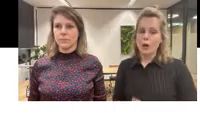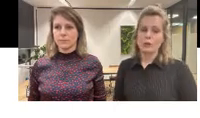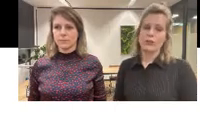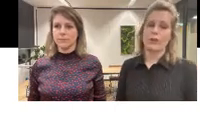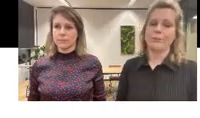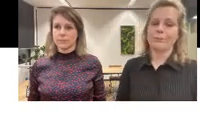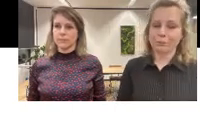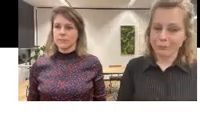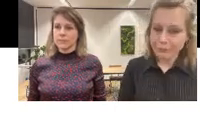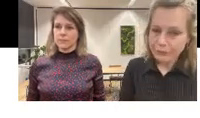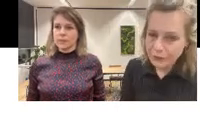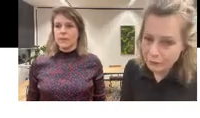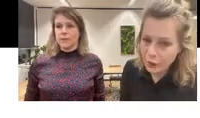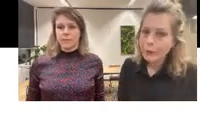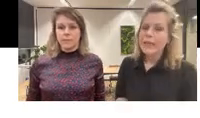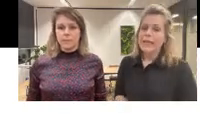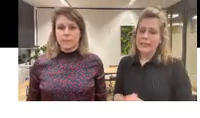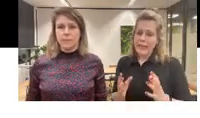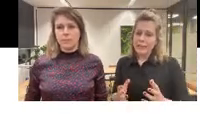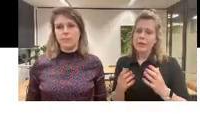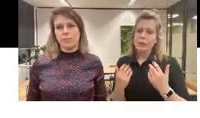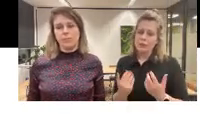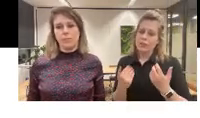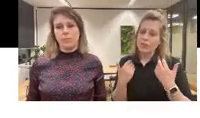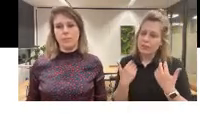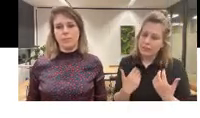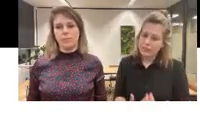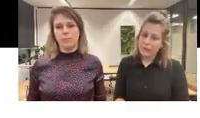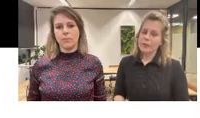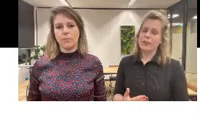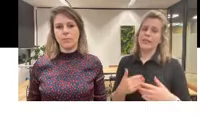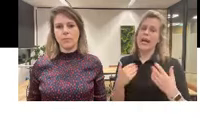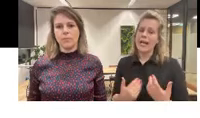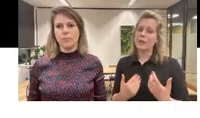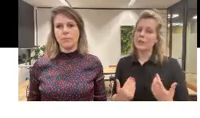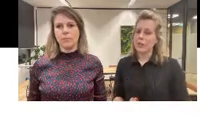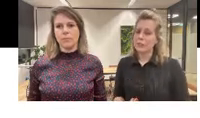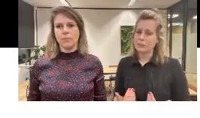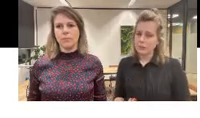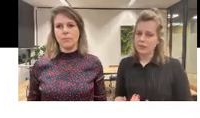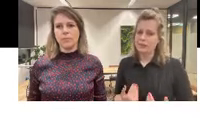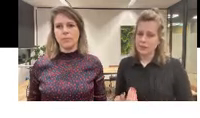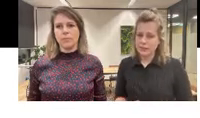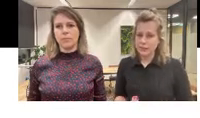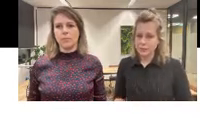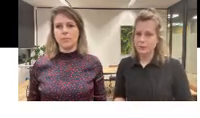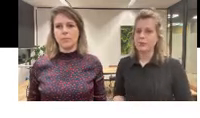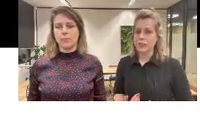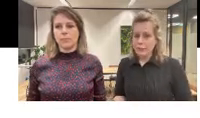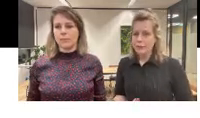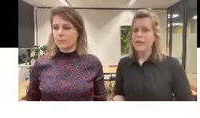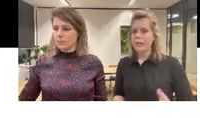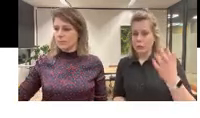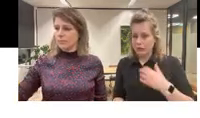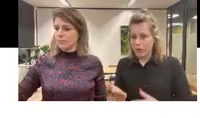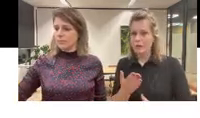sequence also. So there was a significantly higher reduction in PTSD symptoms